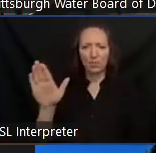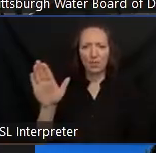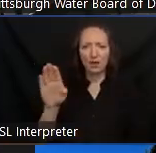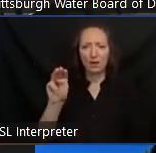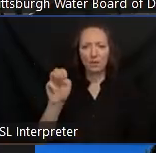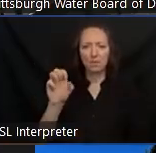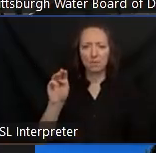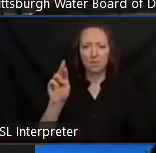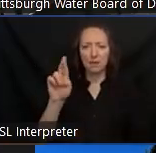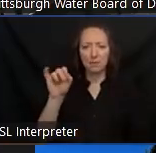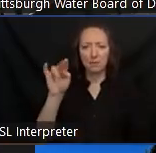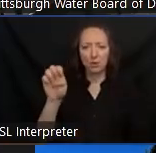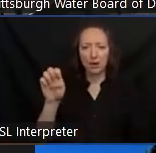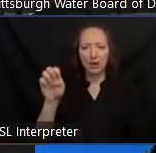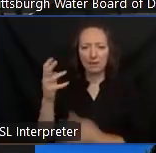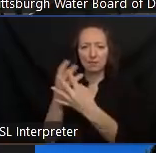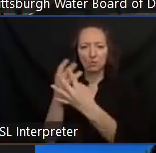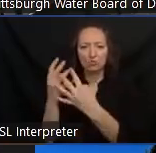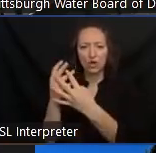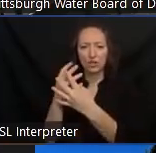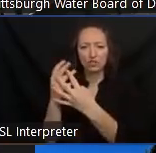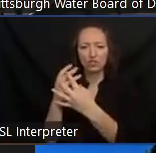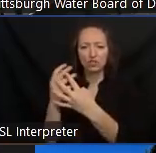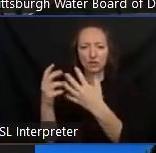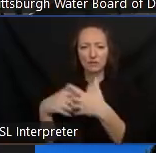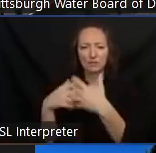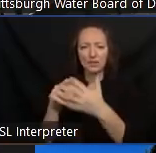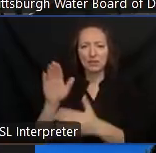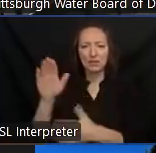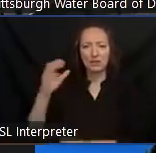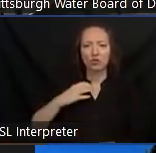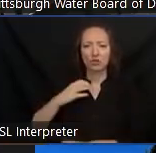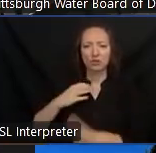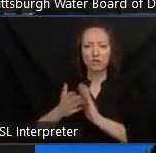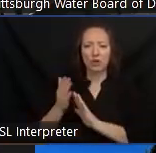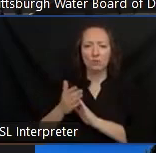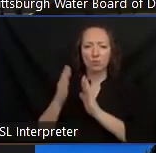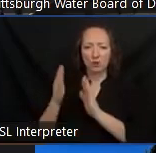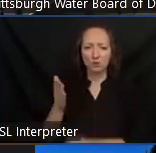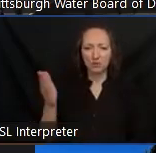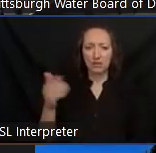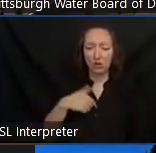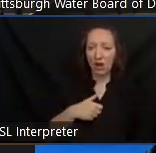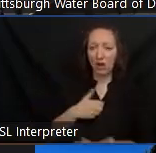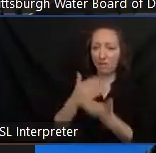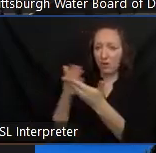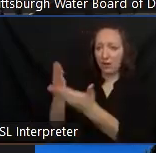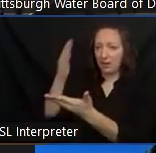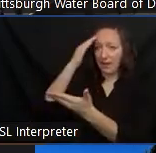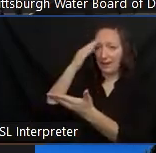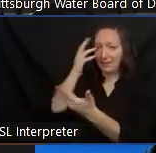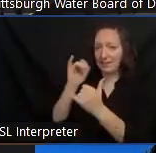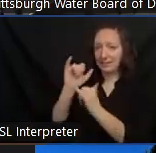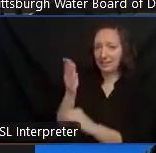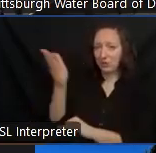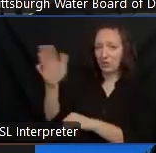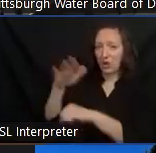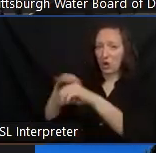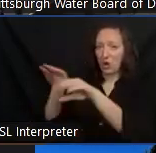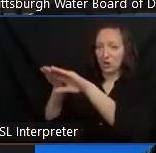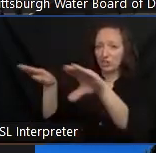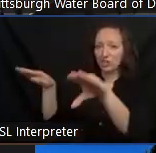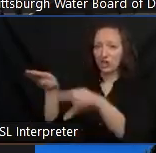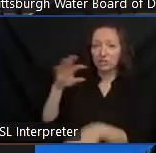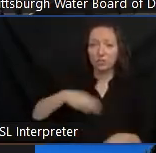operator showed me around, I offered him the hat, and it still sits there on a shelf. So not only in Pittsburgh can you